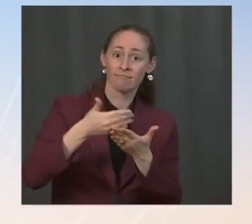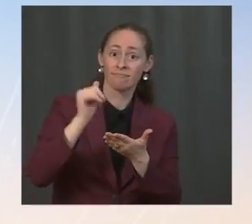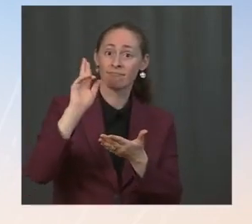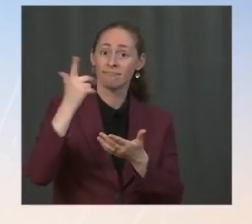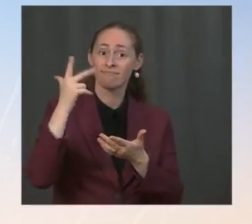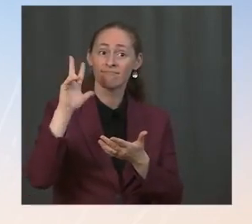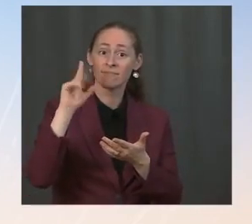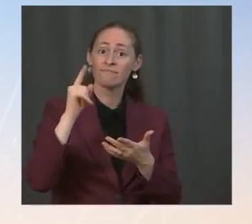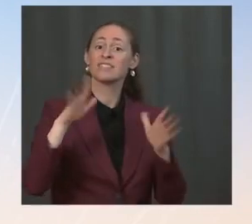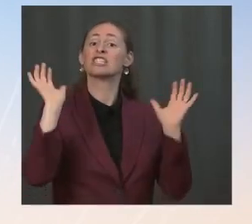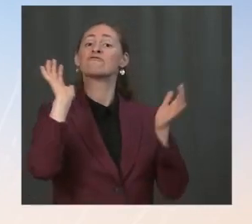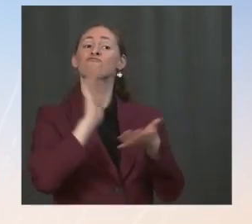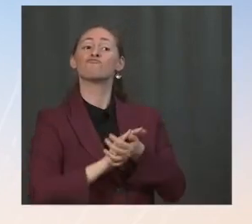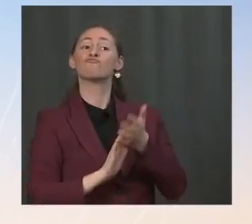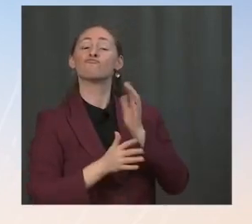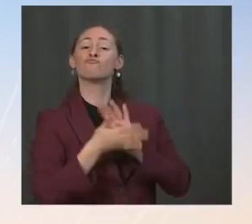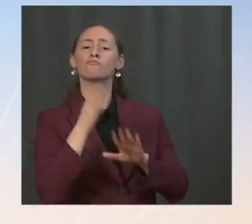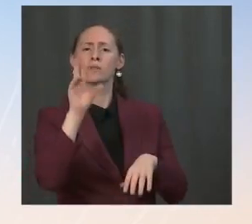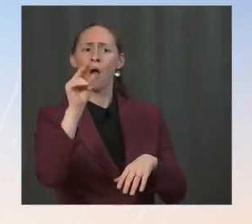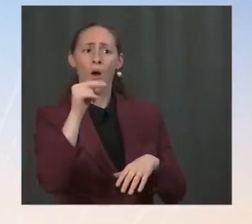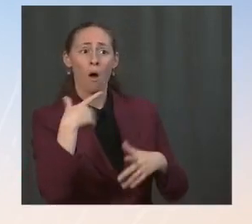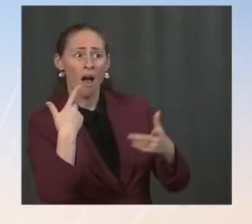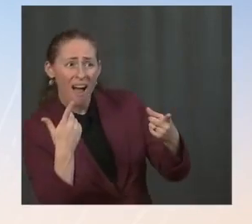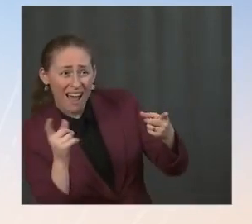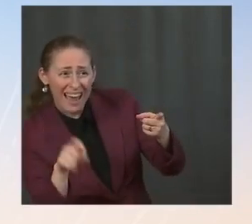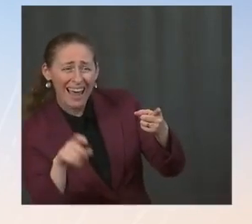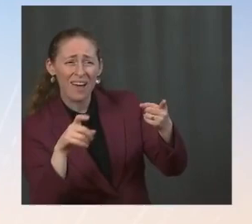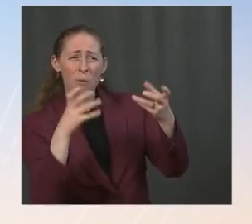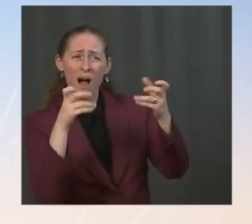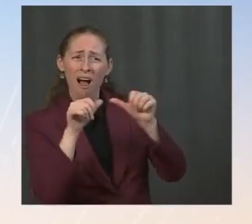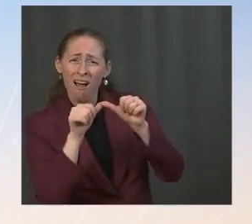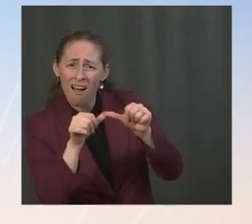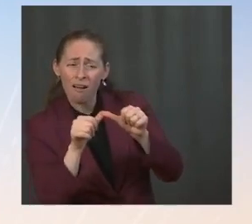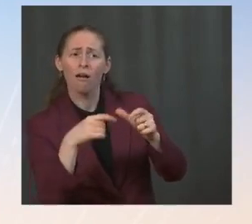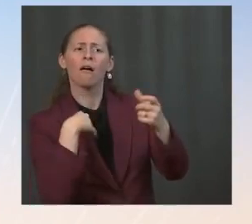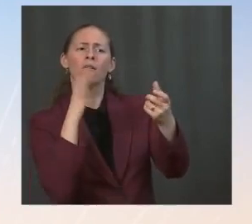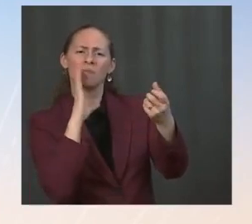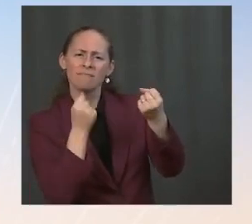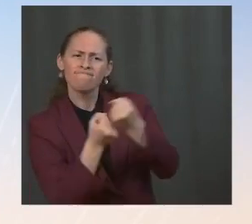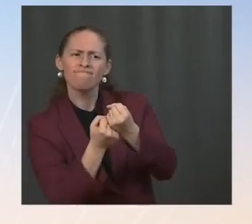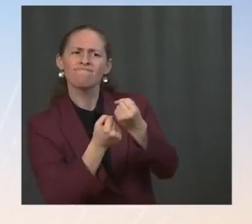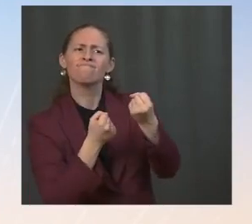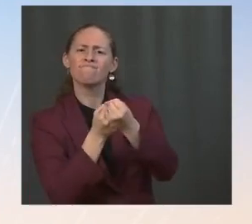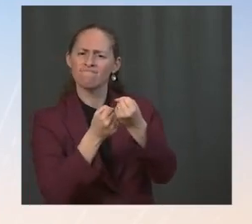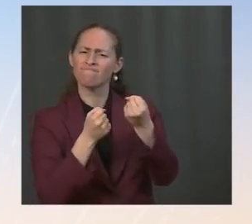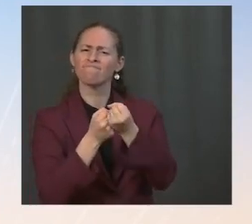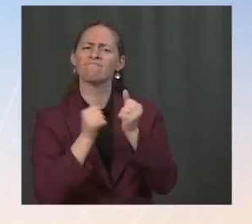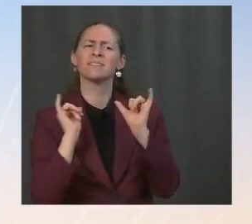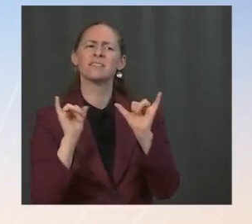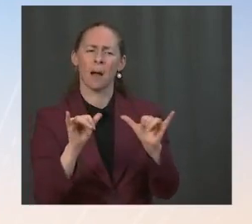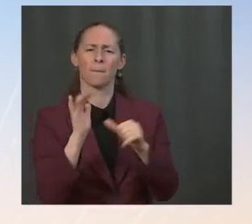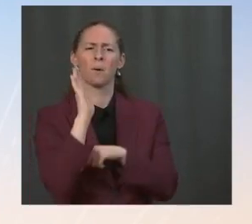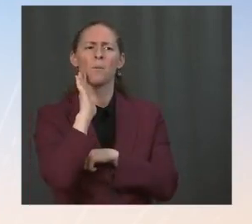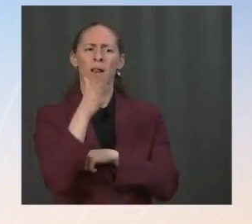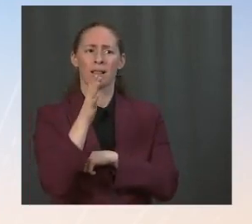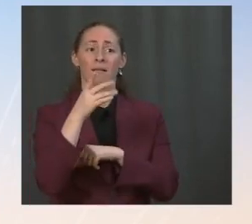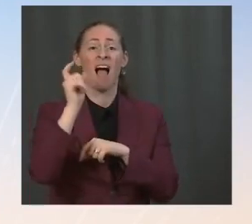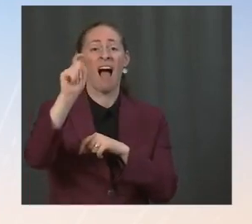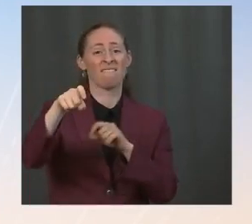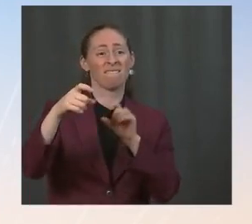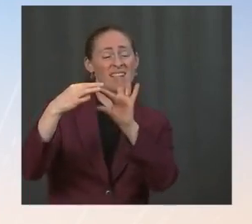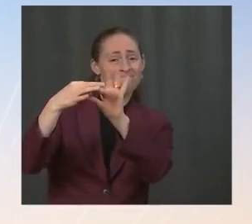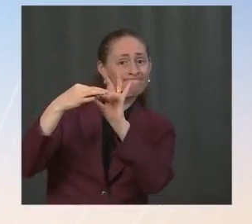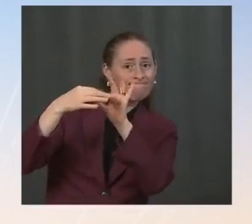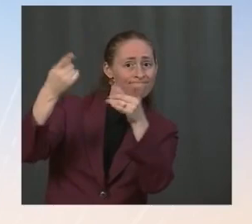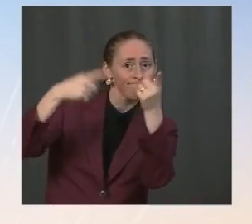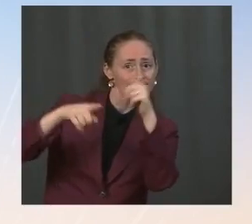citizen who wants to leave out before the 31st. We will need to continue to coordinate with the